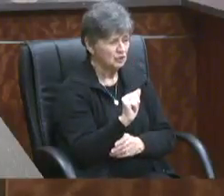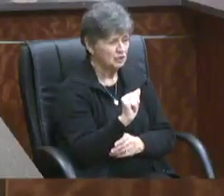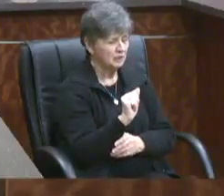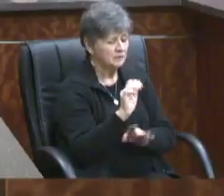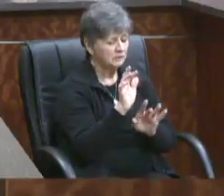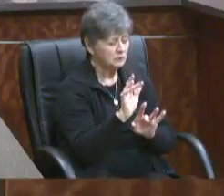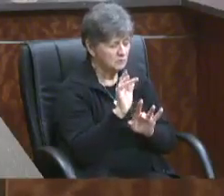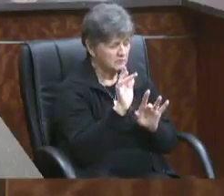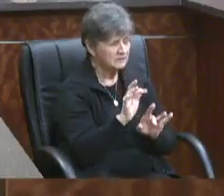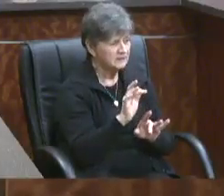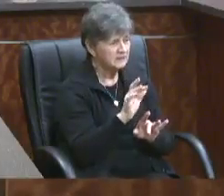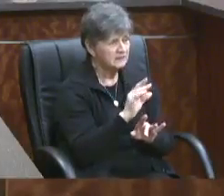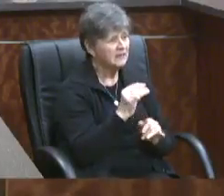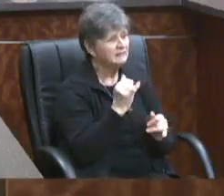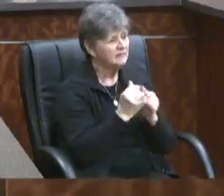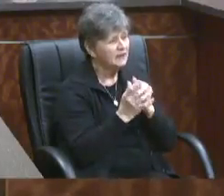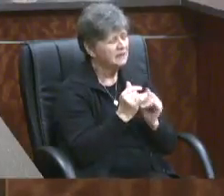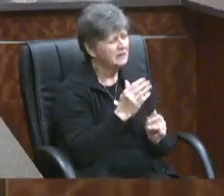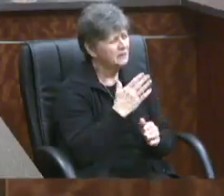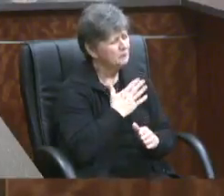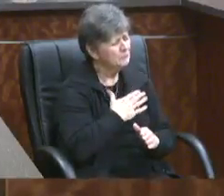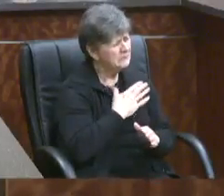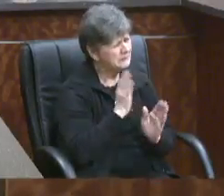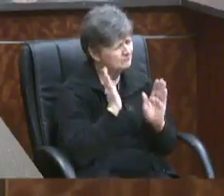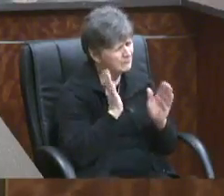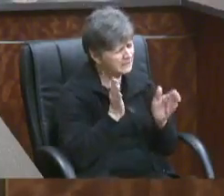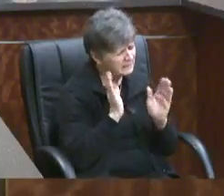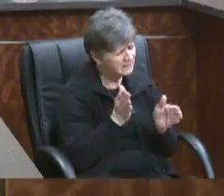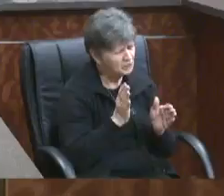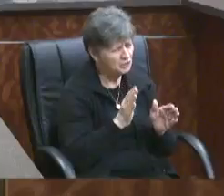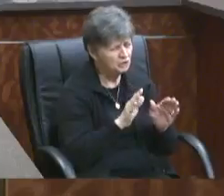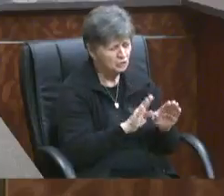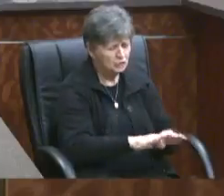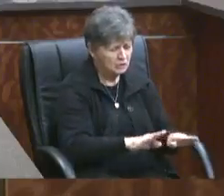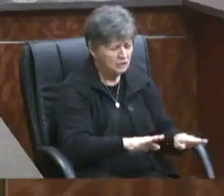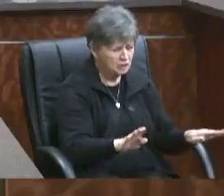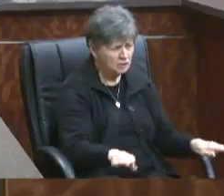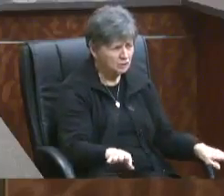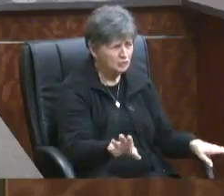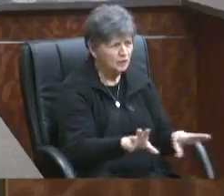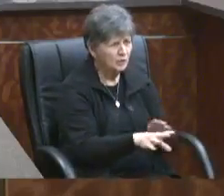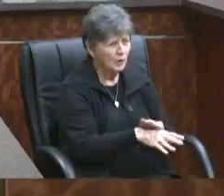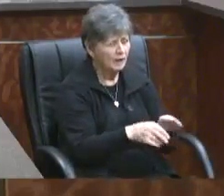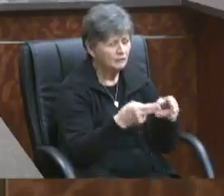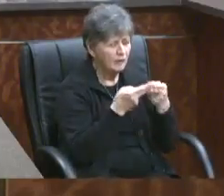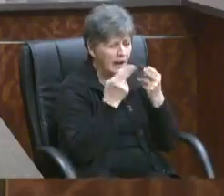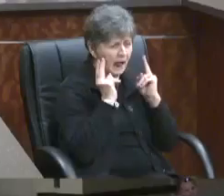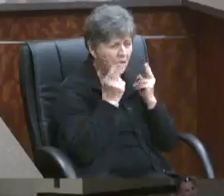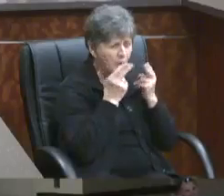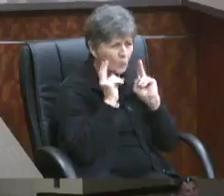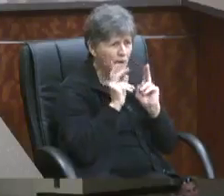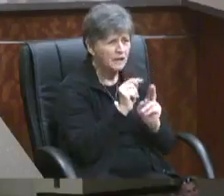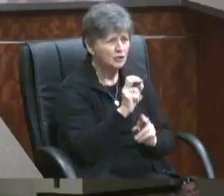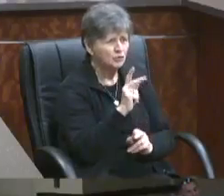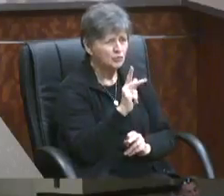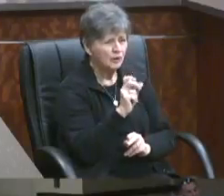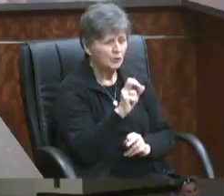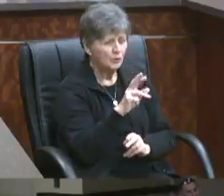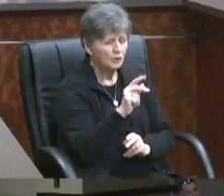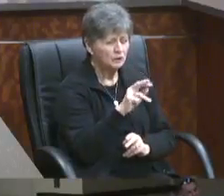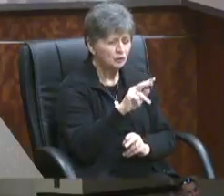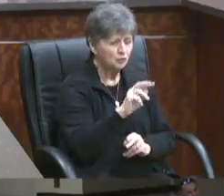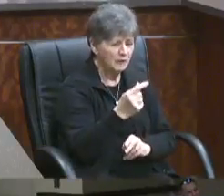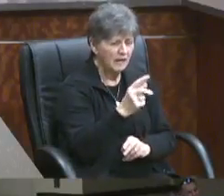Finally, please be mindful when our children are out trick-or-treating. It's that season. We've got Main Street on Thursday,